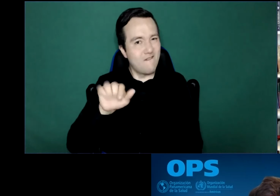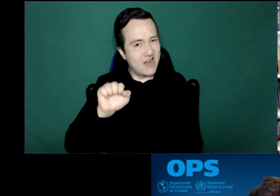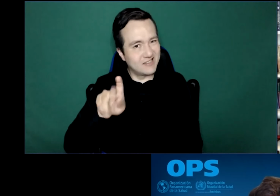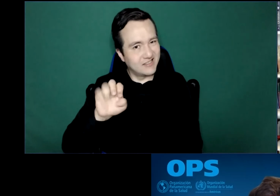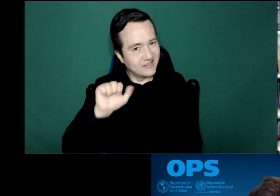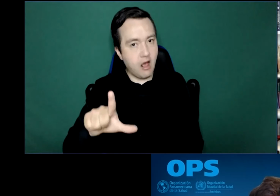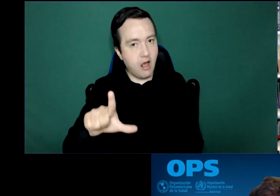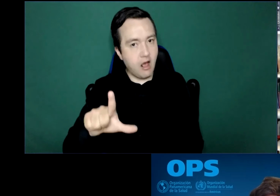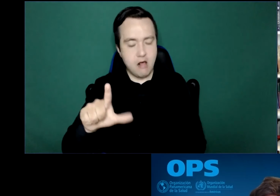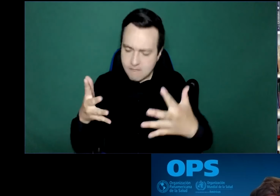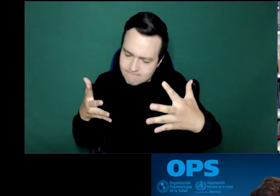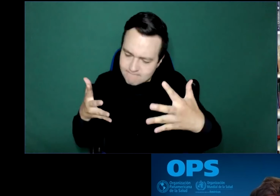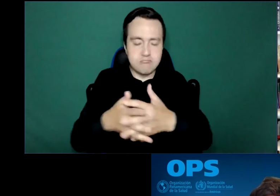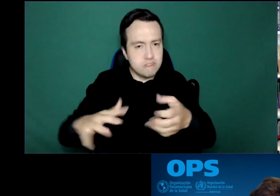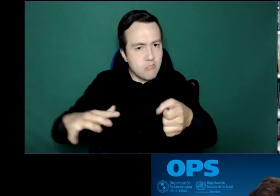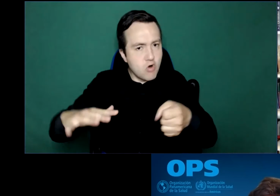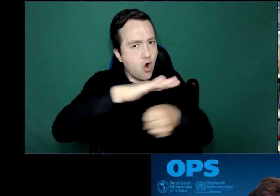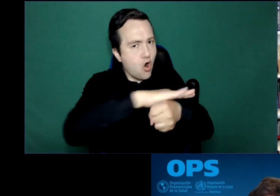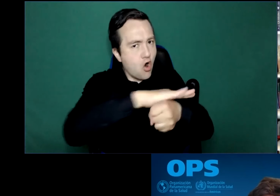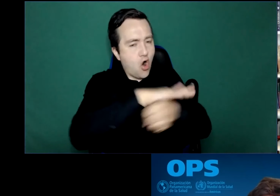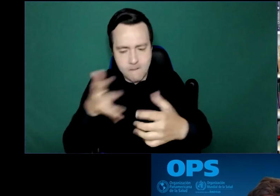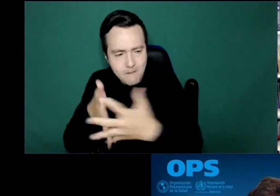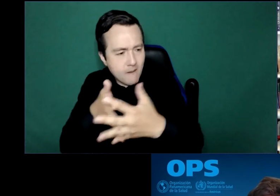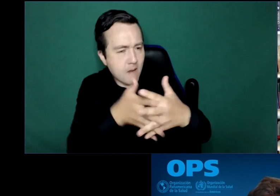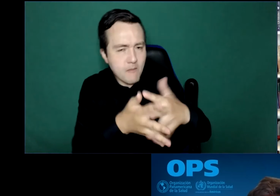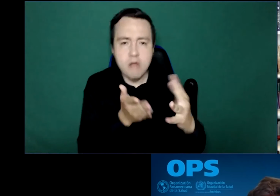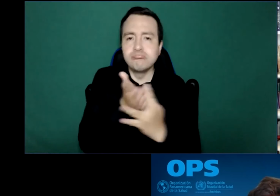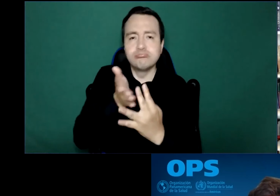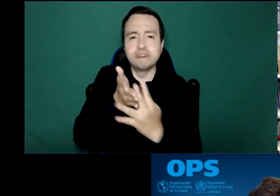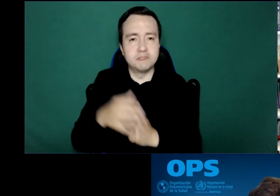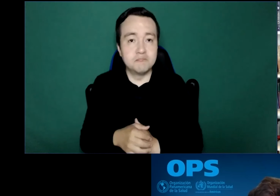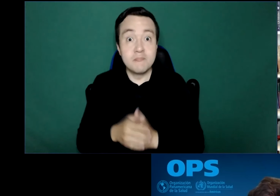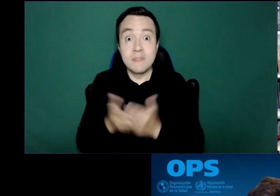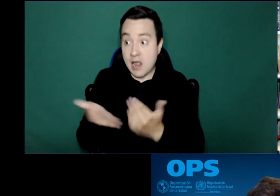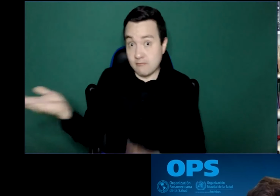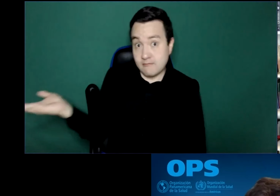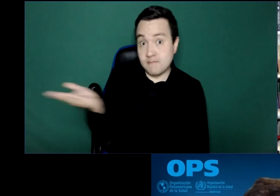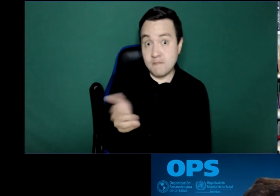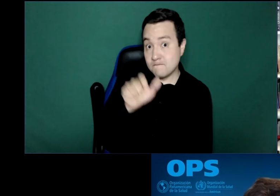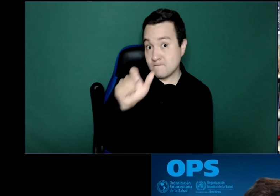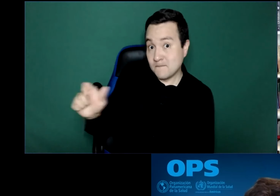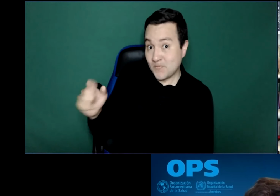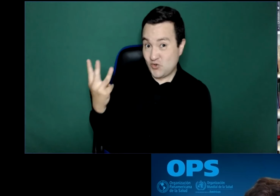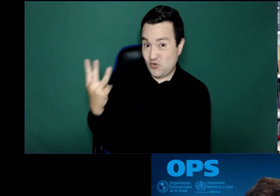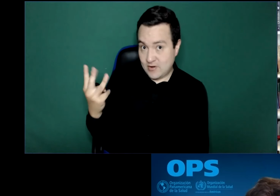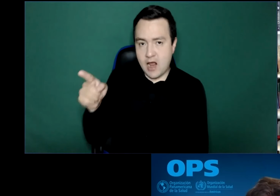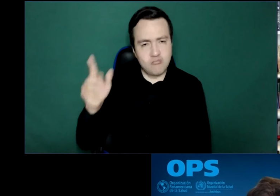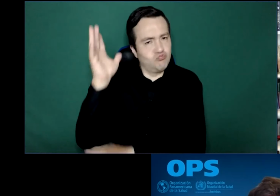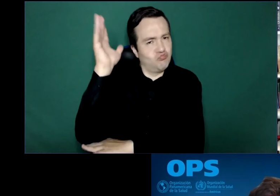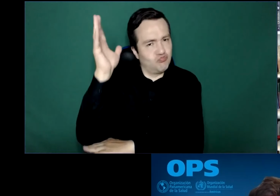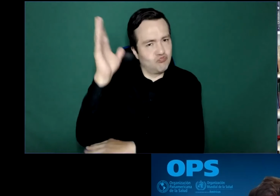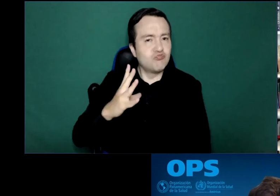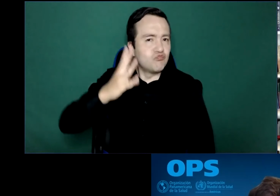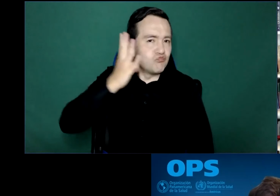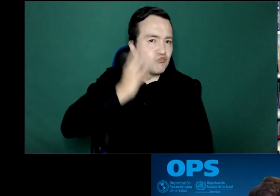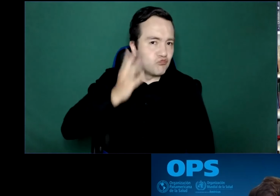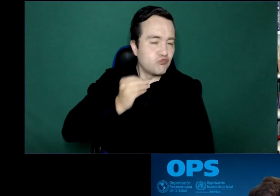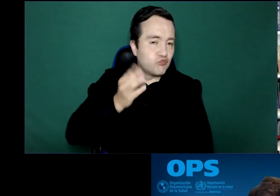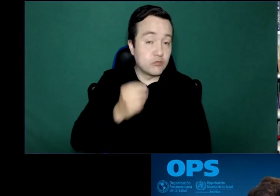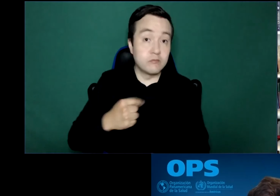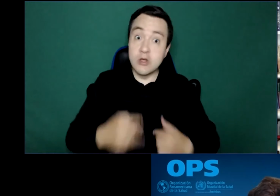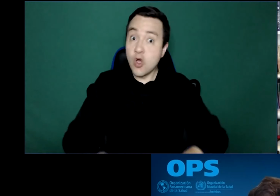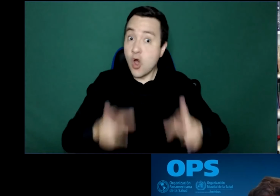of this activity will be in the contributions and experiences that we'll hear from our guests.